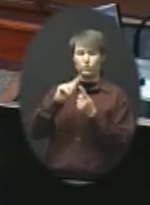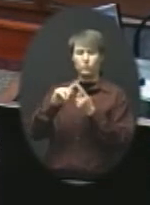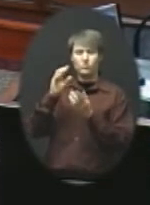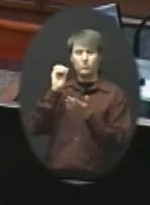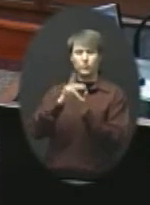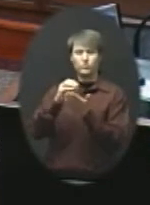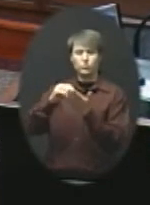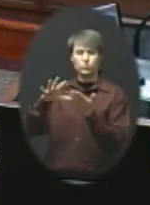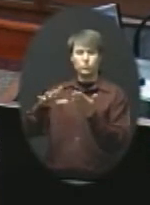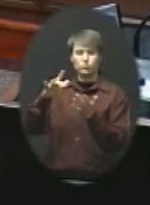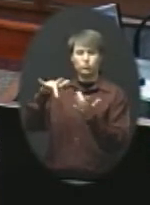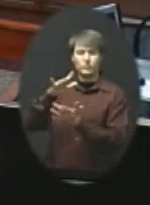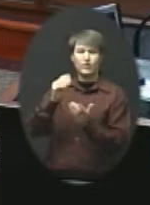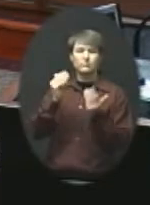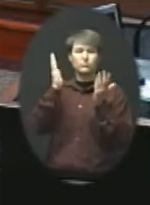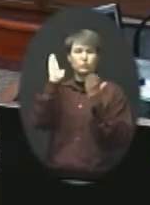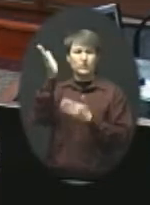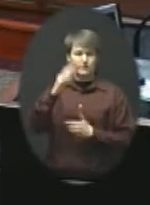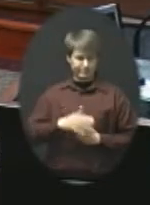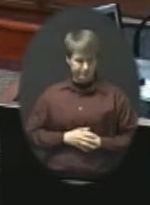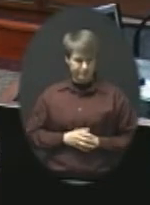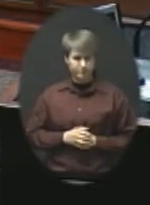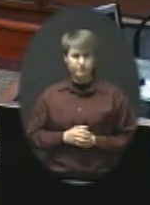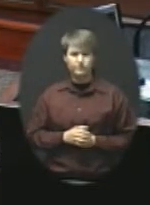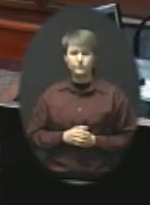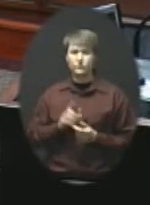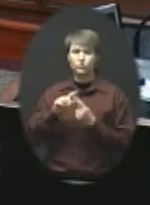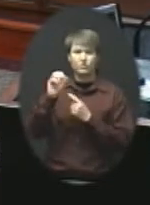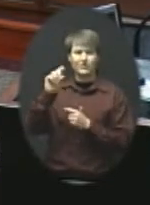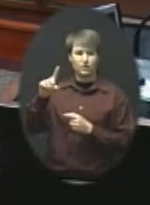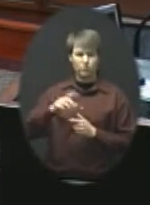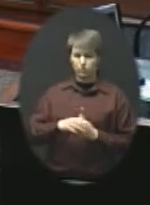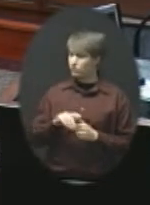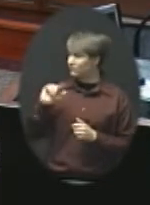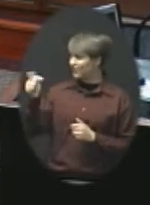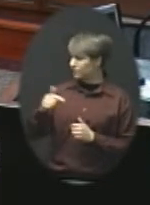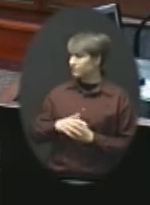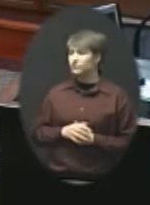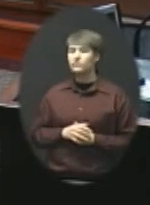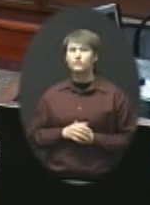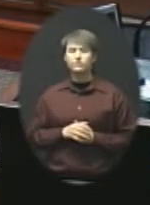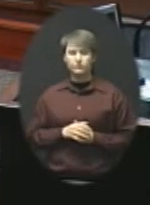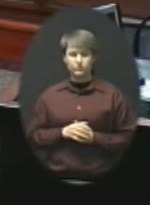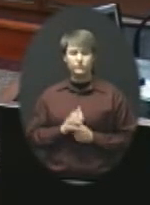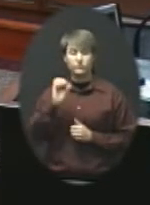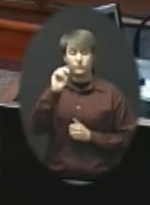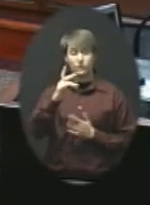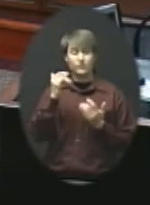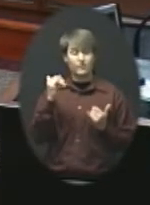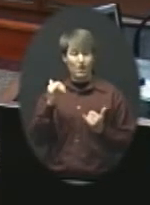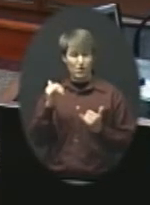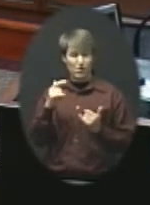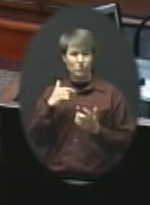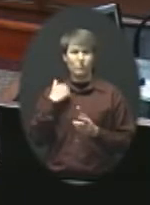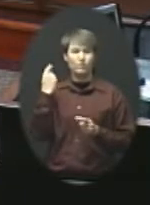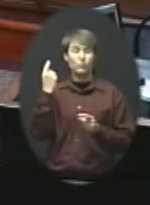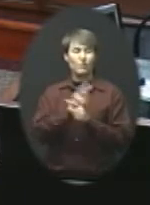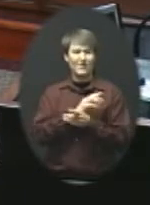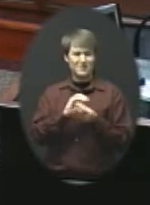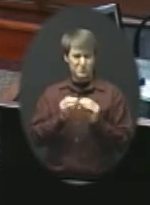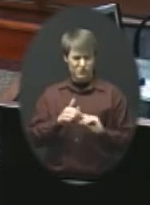the student trip as presented to San Diego. Second. All right, now that I'm on the right